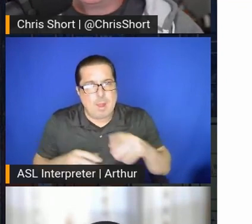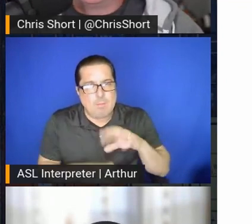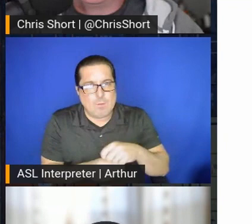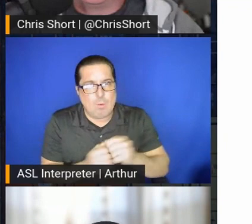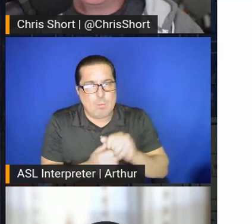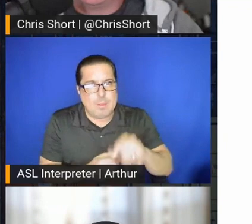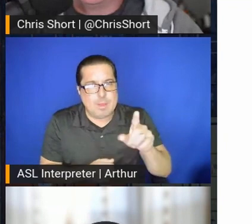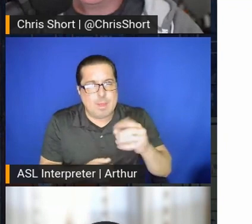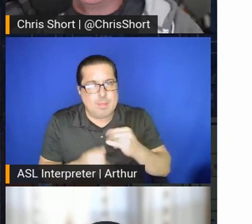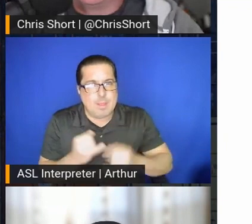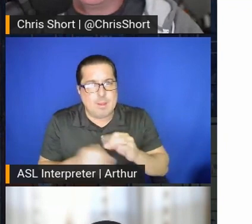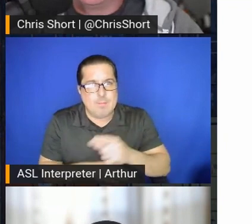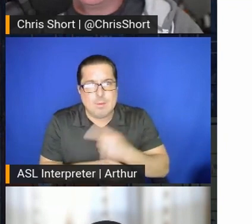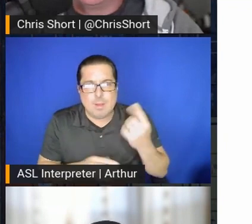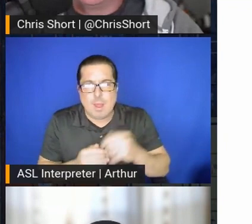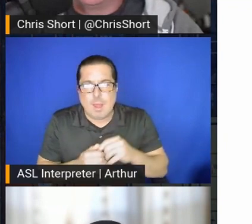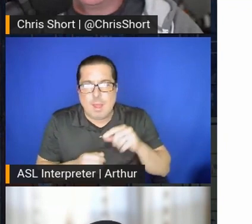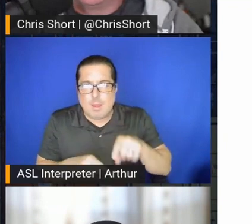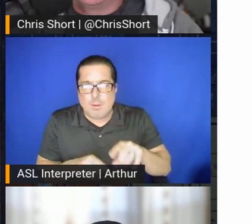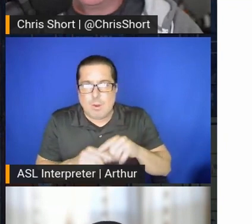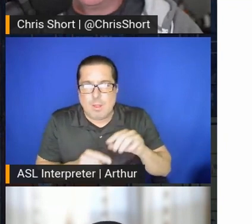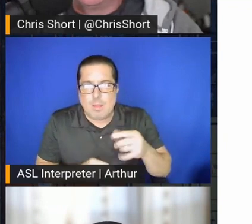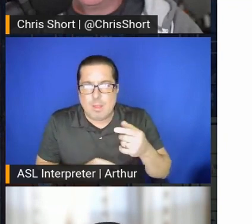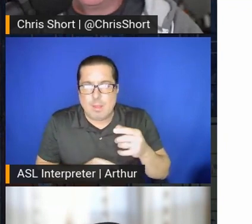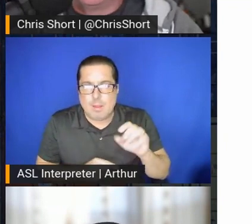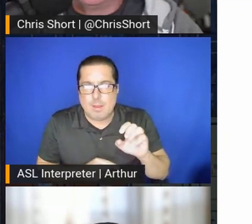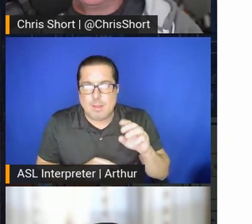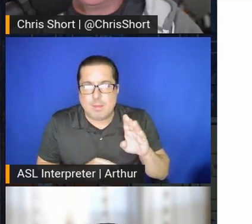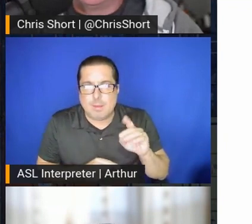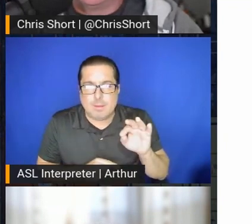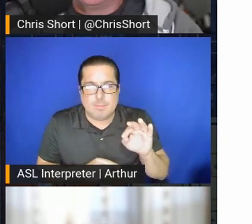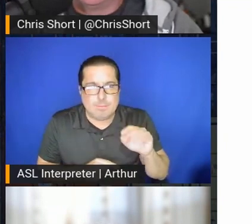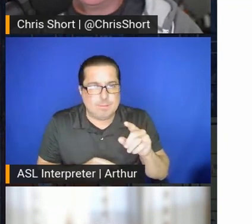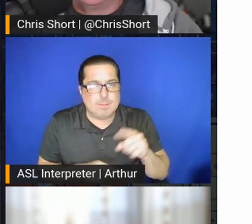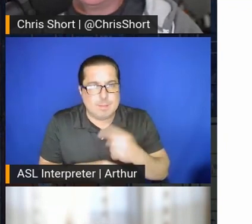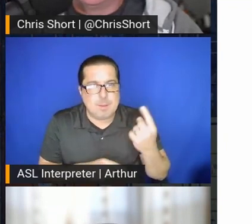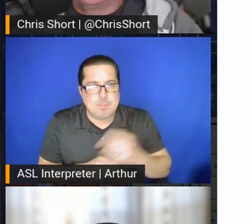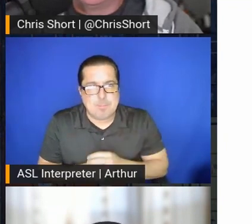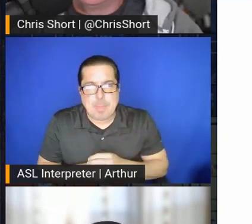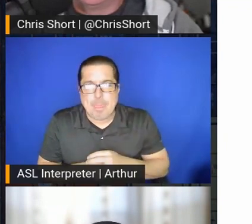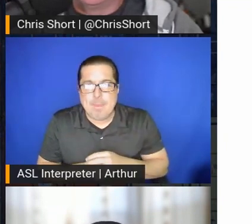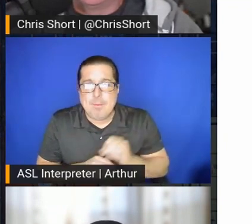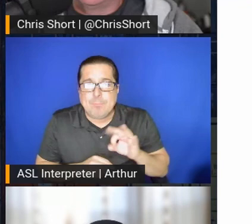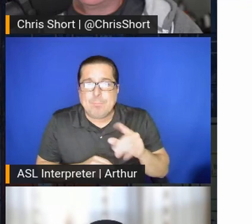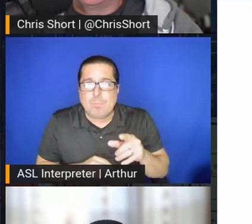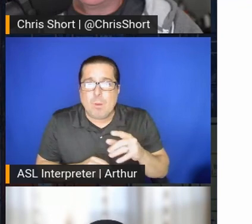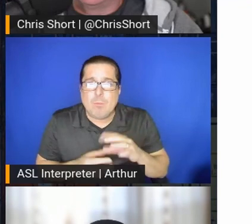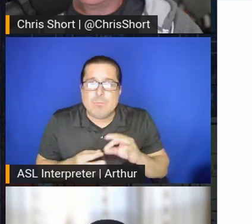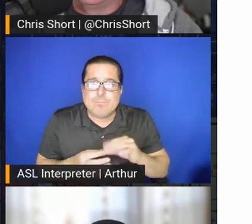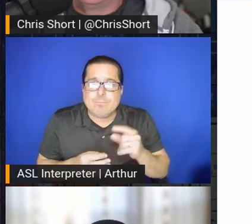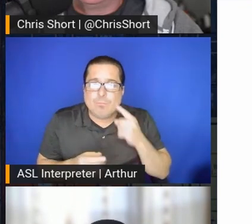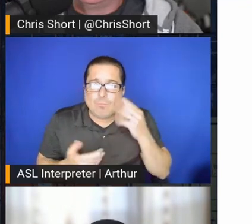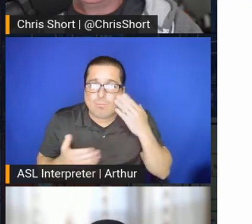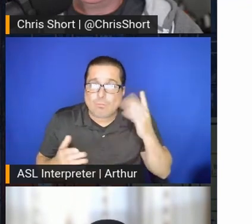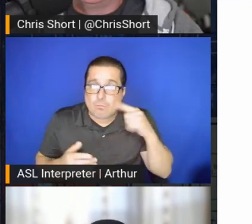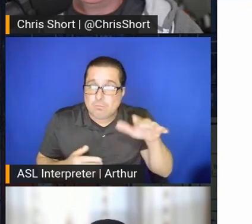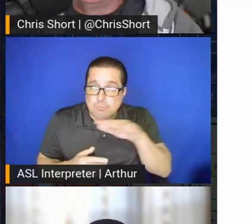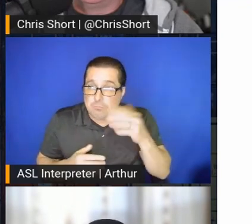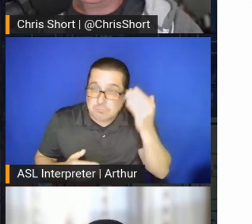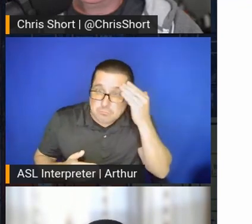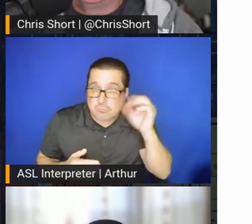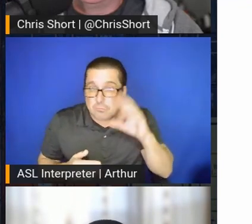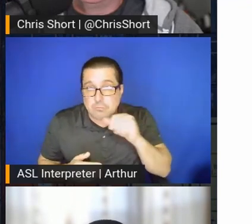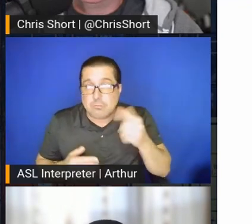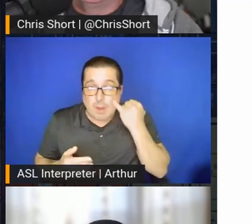day at eBPF day. And then there's one other thing I wanted to point out that I think maybe isn't widely known, but if you have a